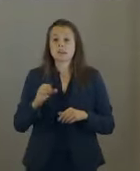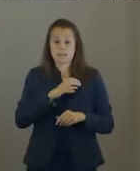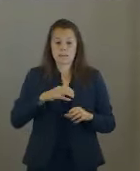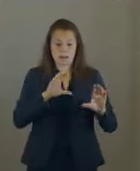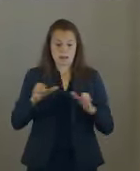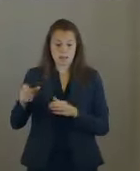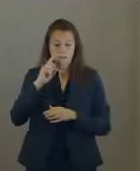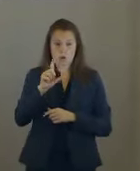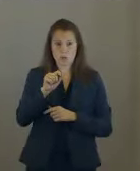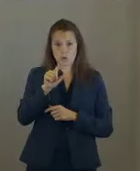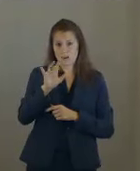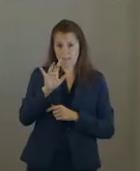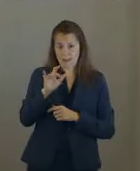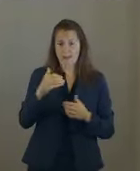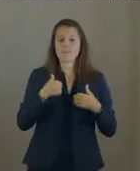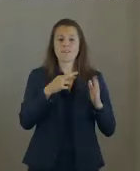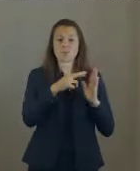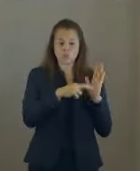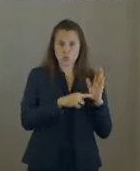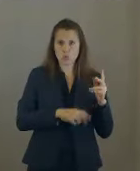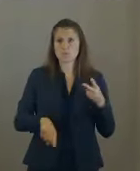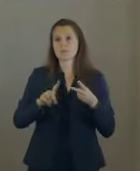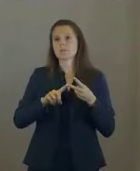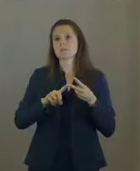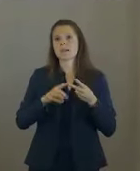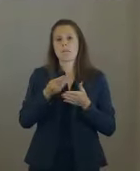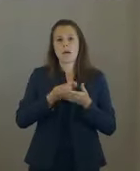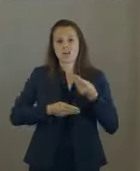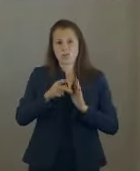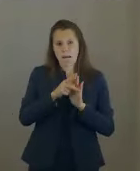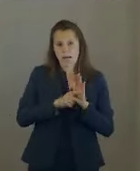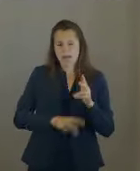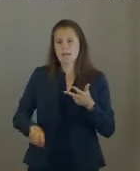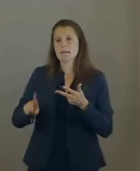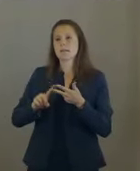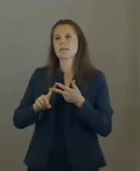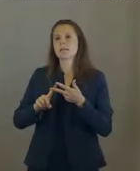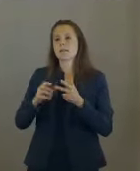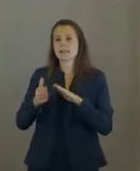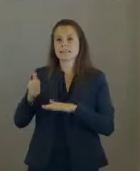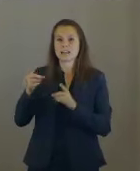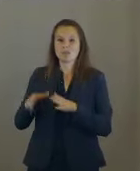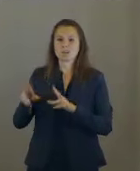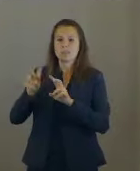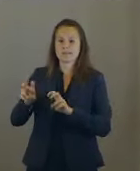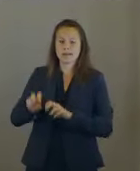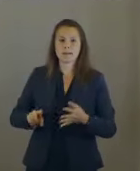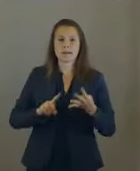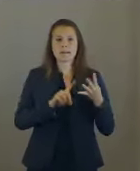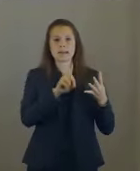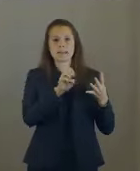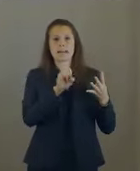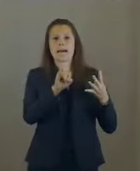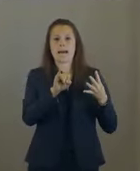for 2025 include the Standing Committee on Rules, the Standing Committee on Budget and Policy, the Standing Committee on the Executive Director's Assessment, and the